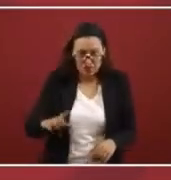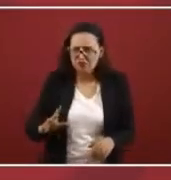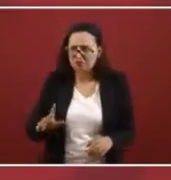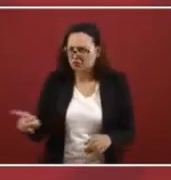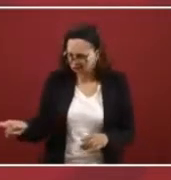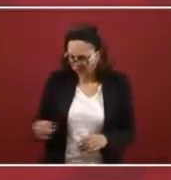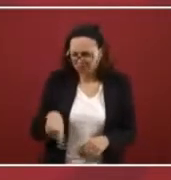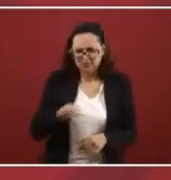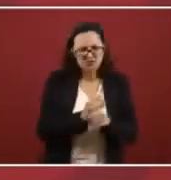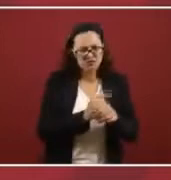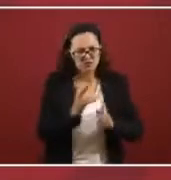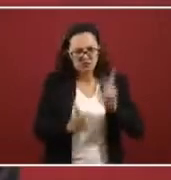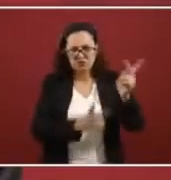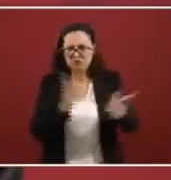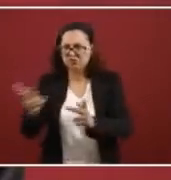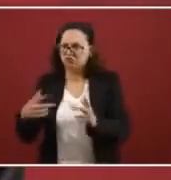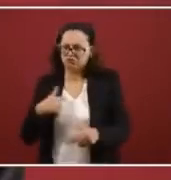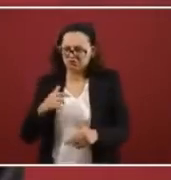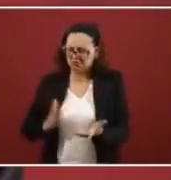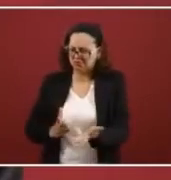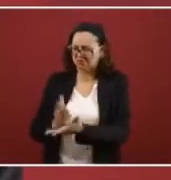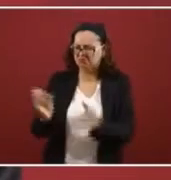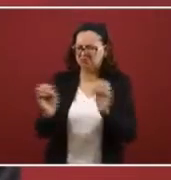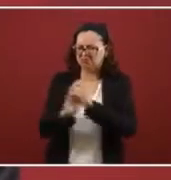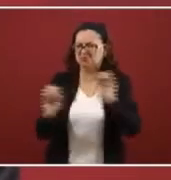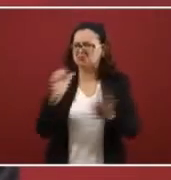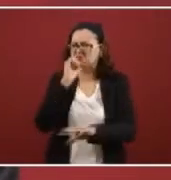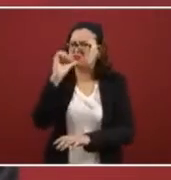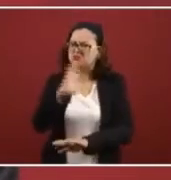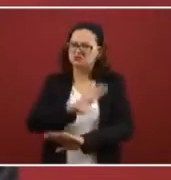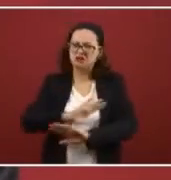agreement. These things have ended.